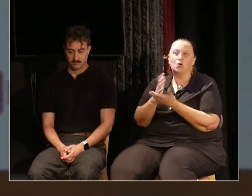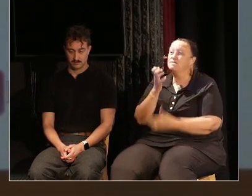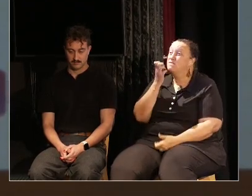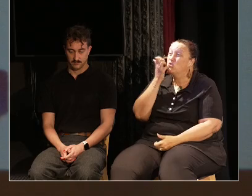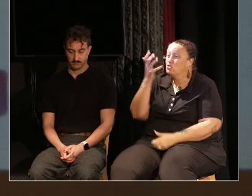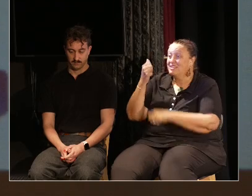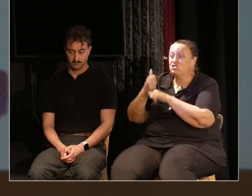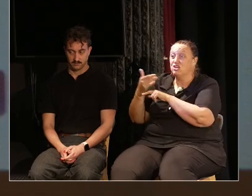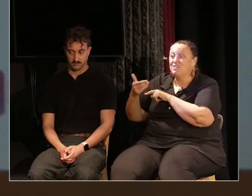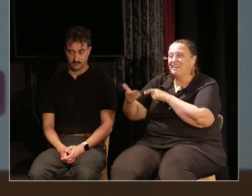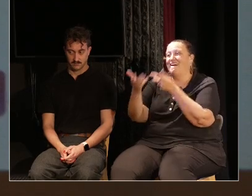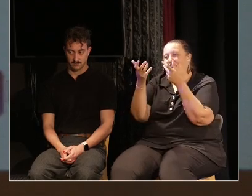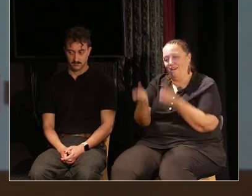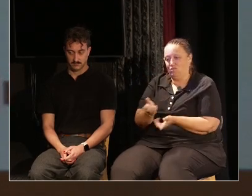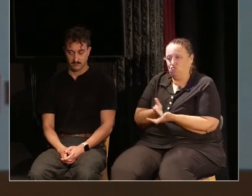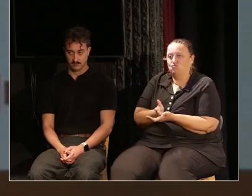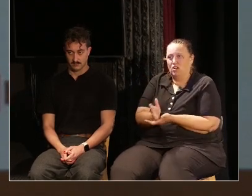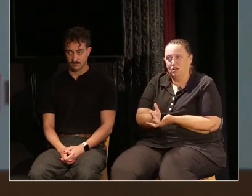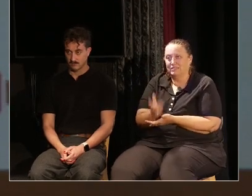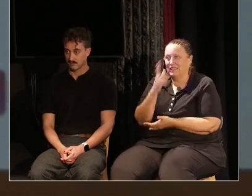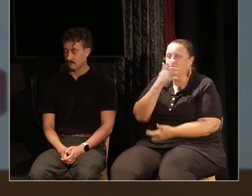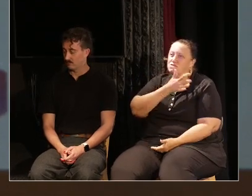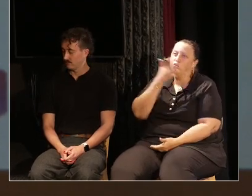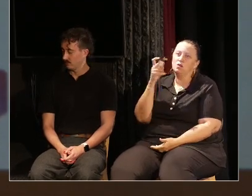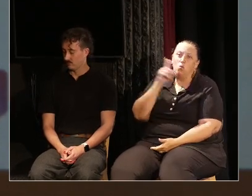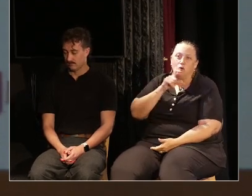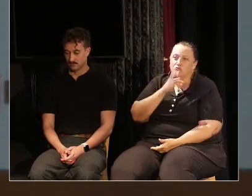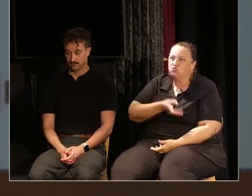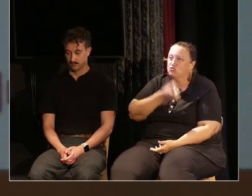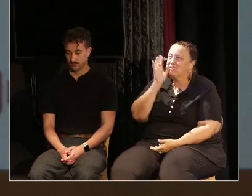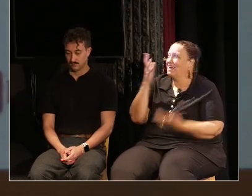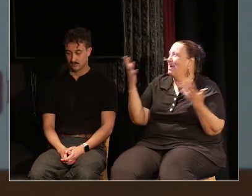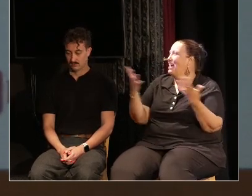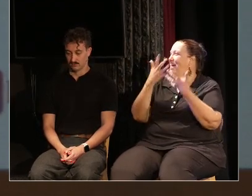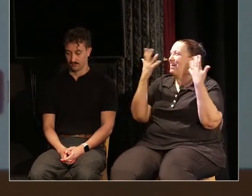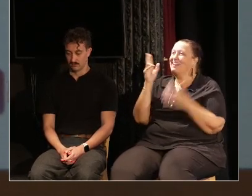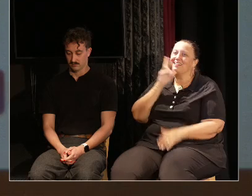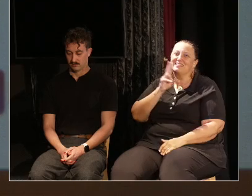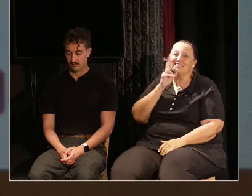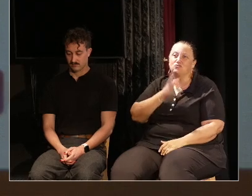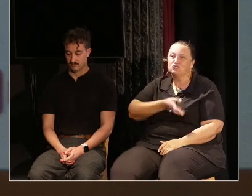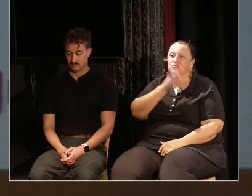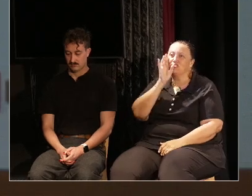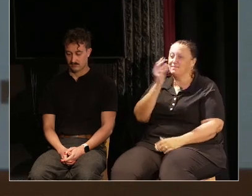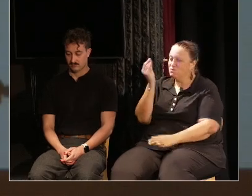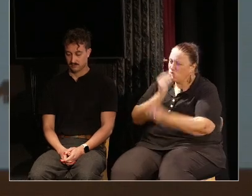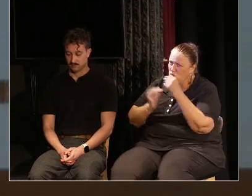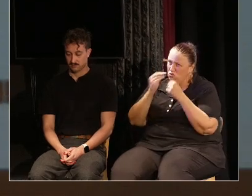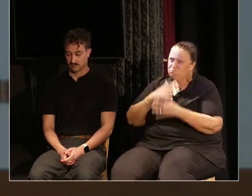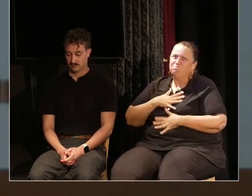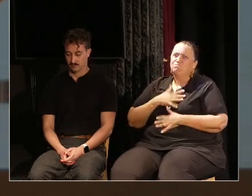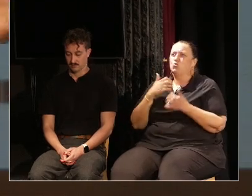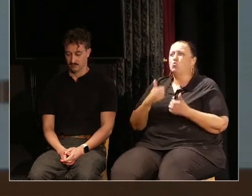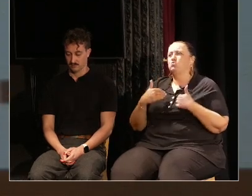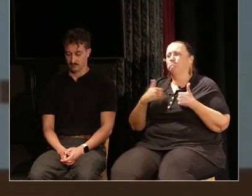generations have the inherent rights to fresh water to drink, clean air to breathe, and good food supplies to nourish and sustain all